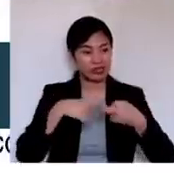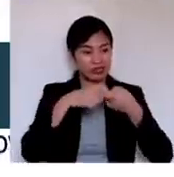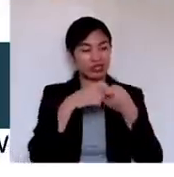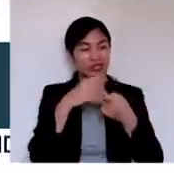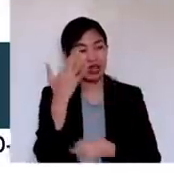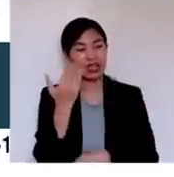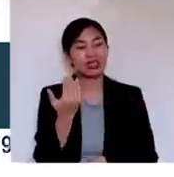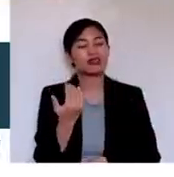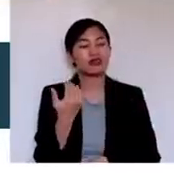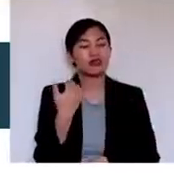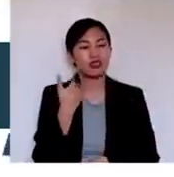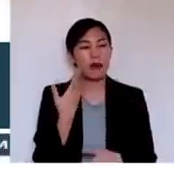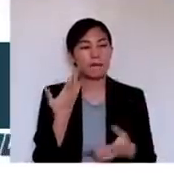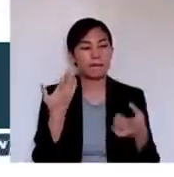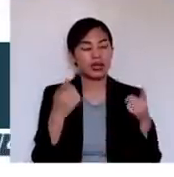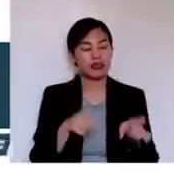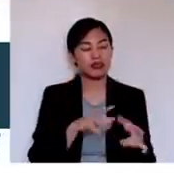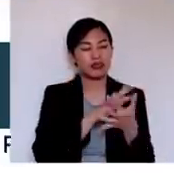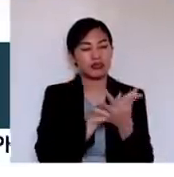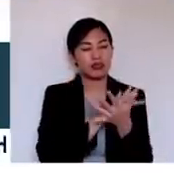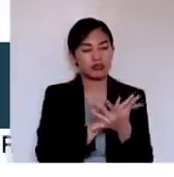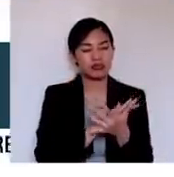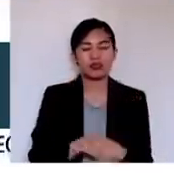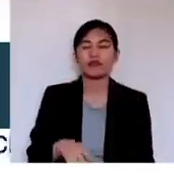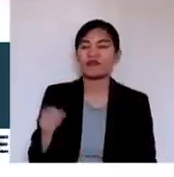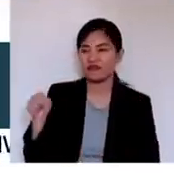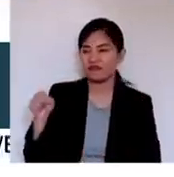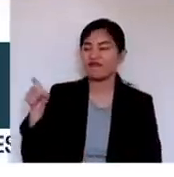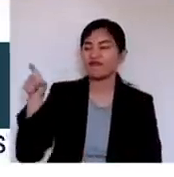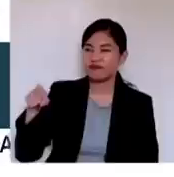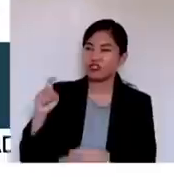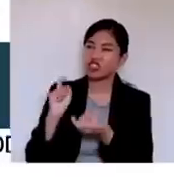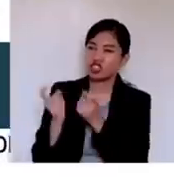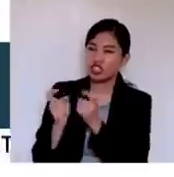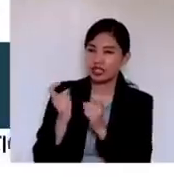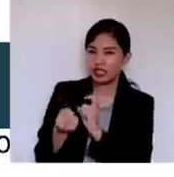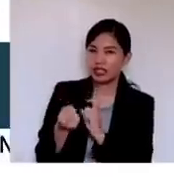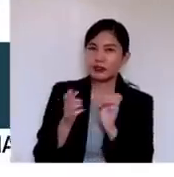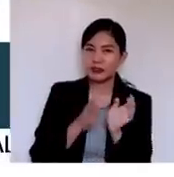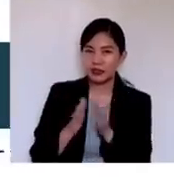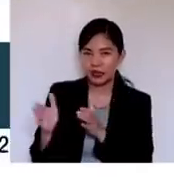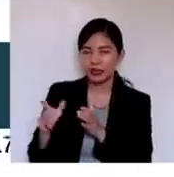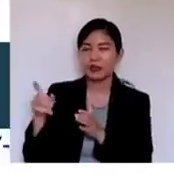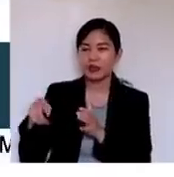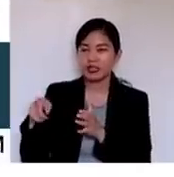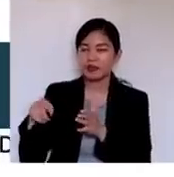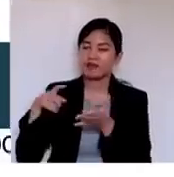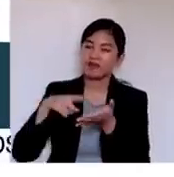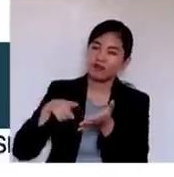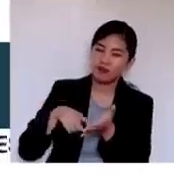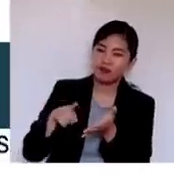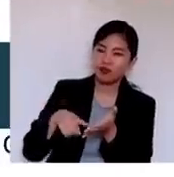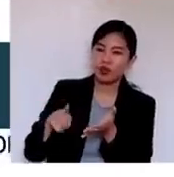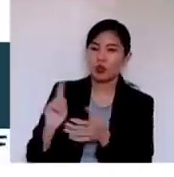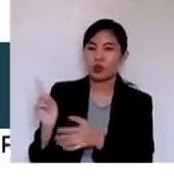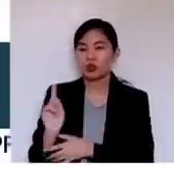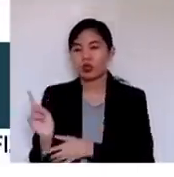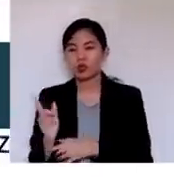So perhaps they need to repivot and really study what their above the line and below the line